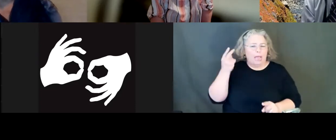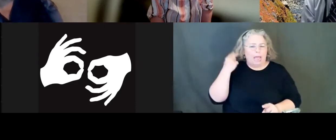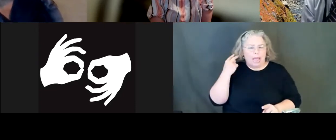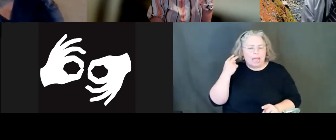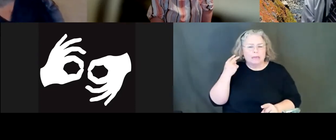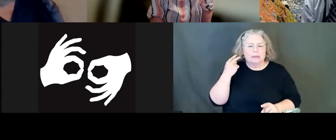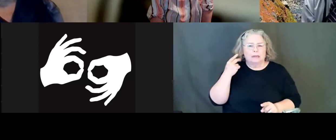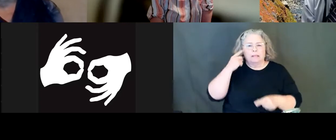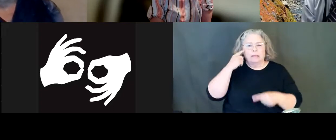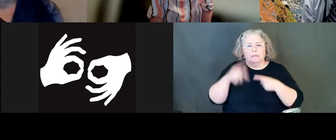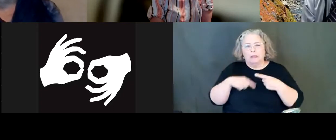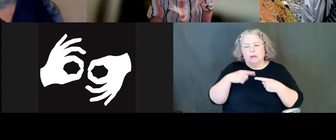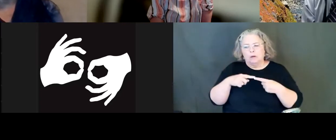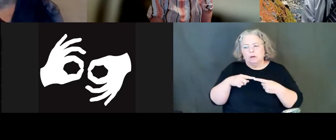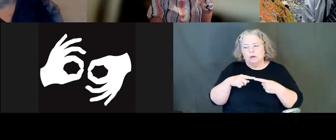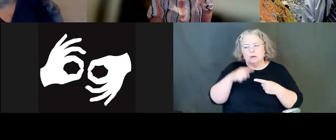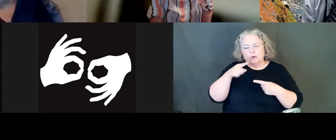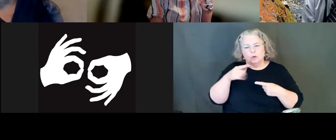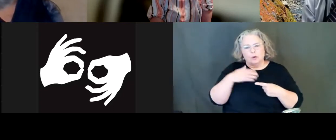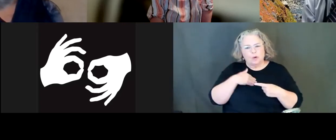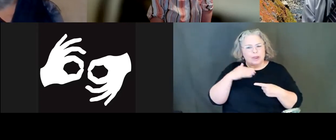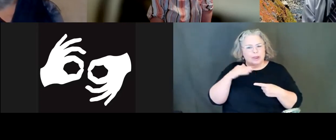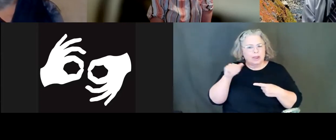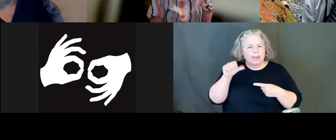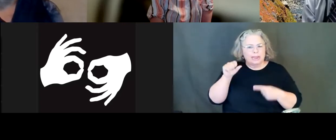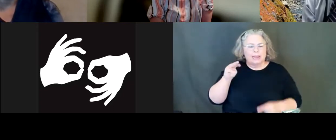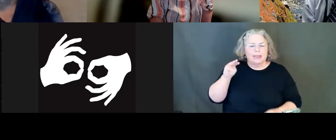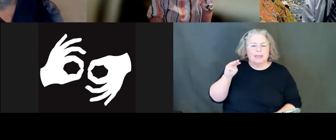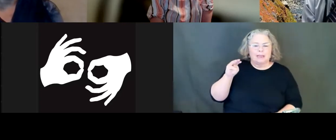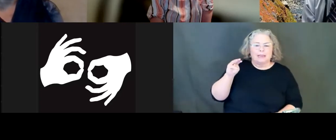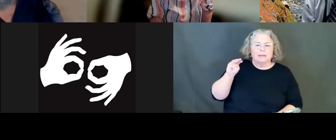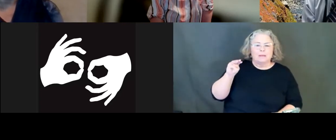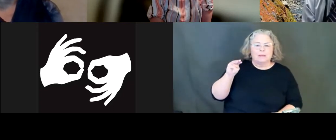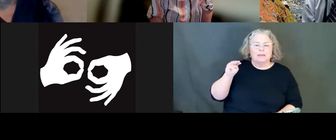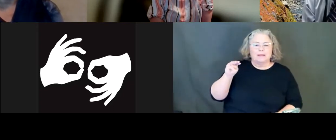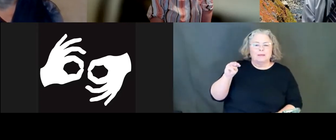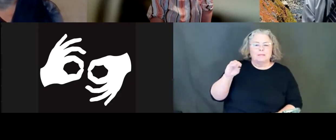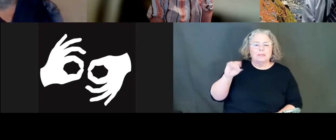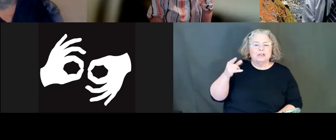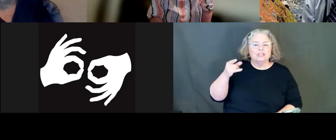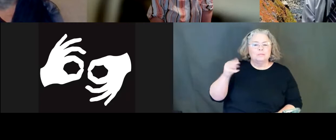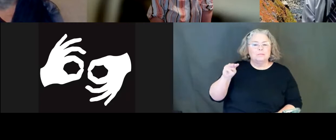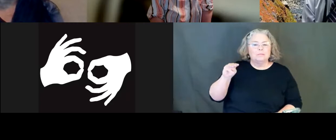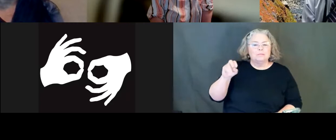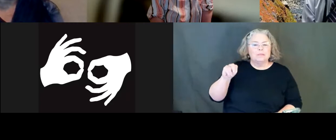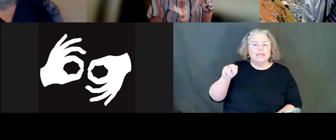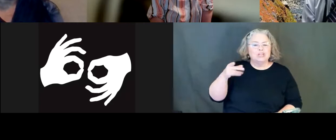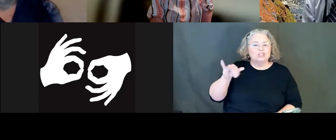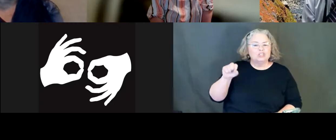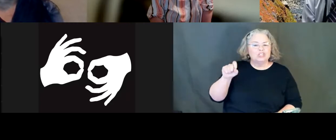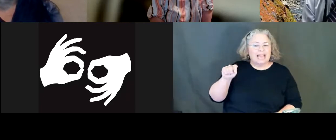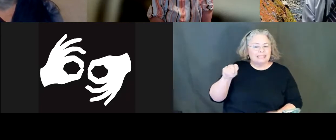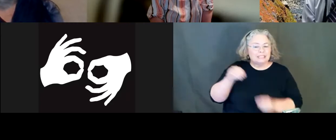about if you had a case of meningococcal meningitis in a school,